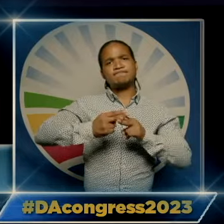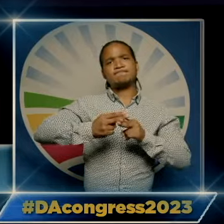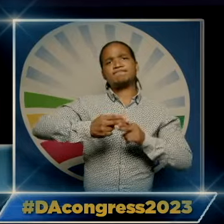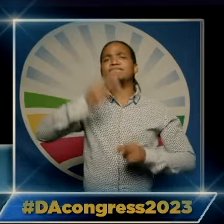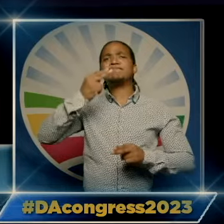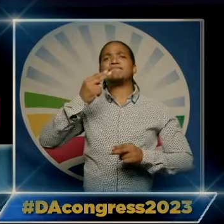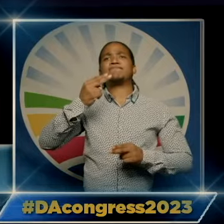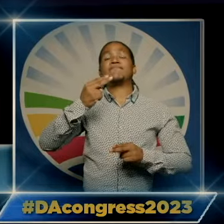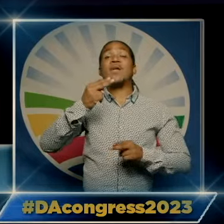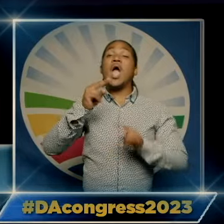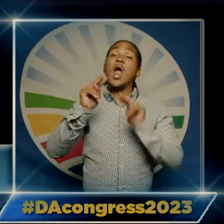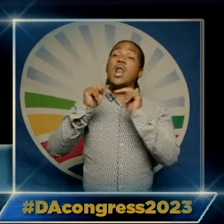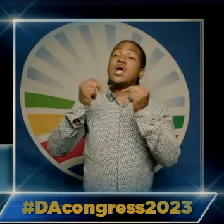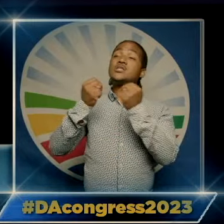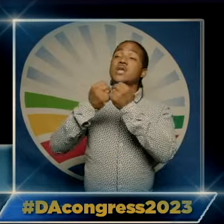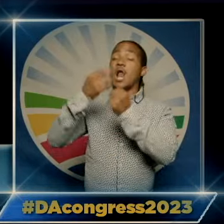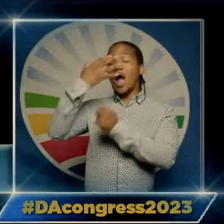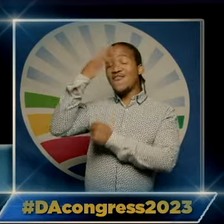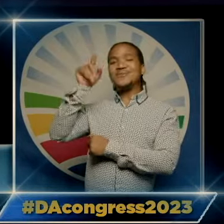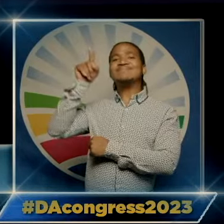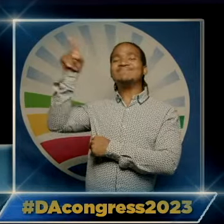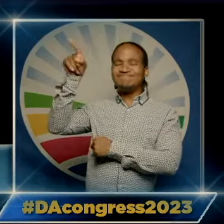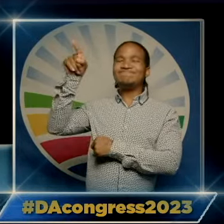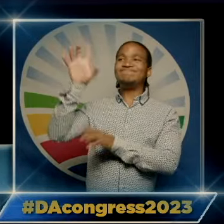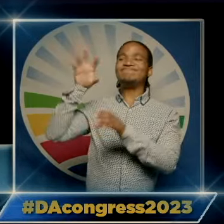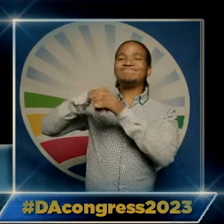government that has been defined by looters,